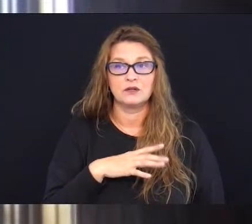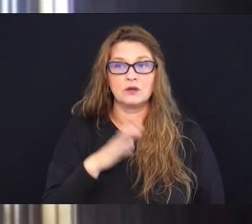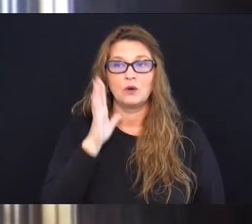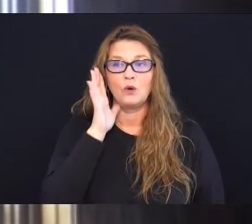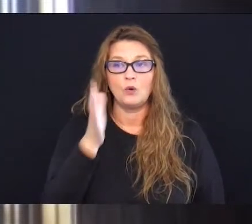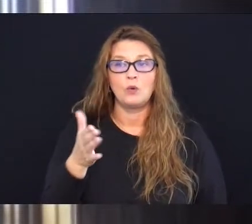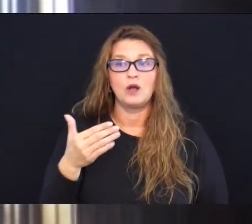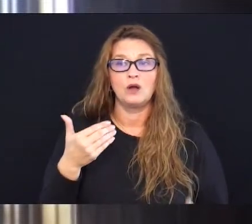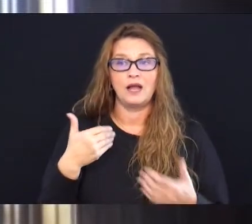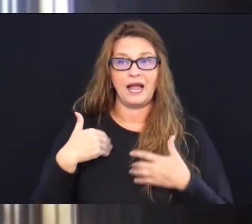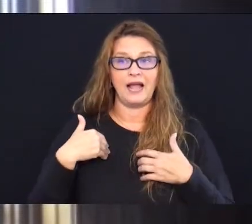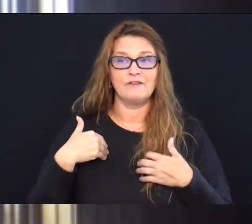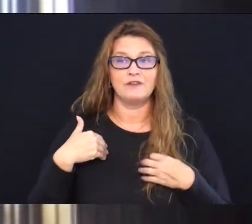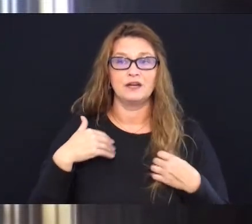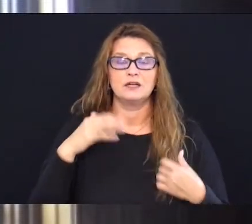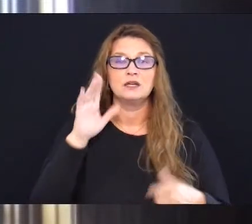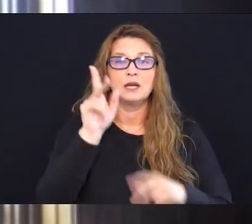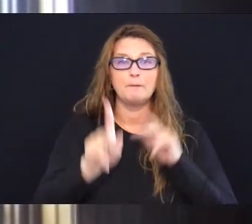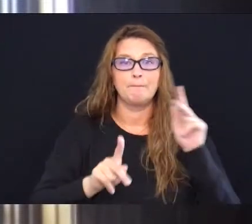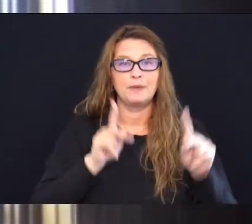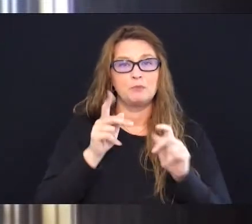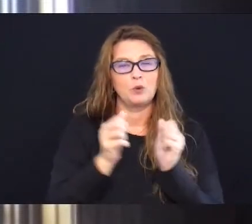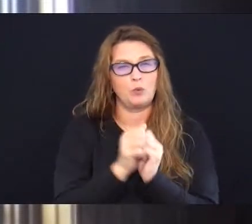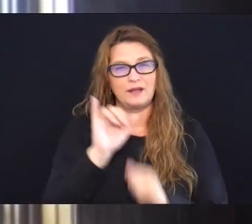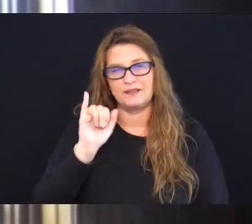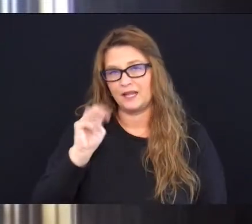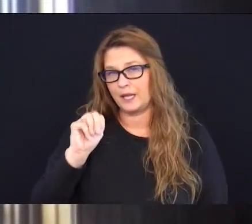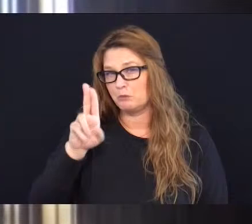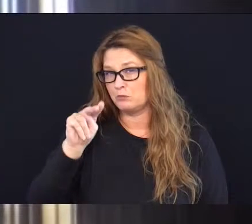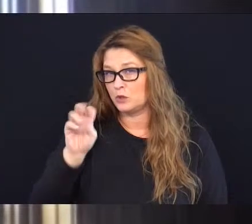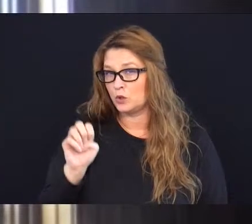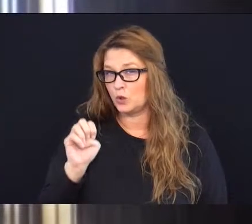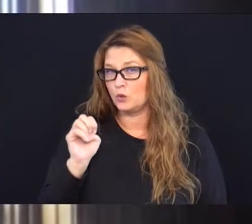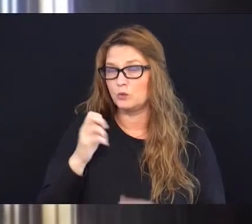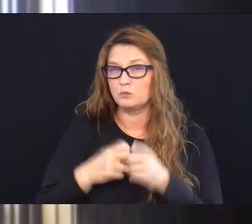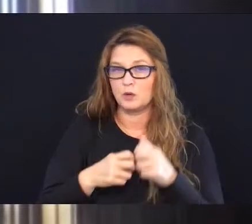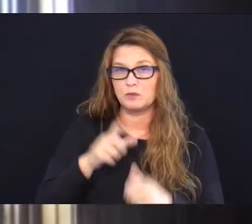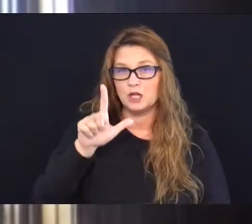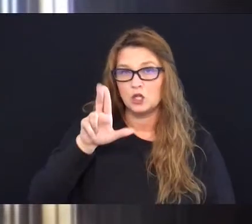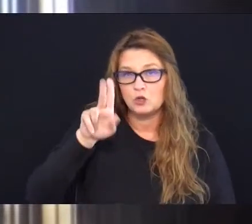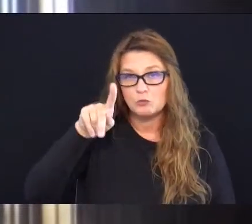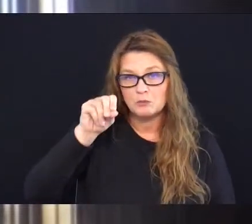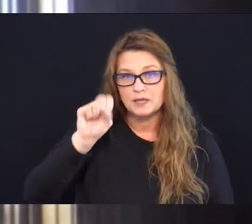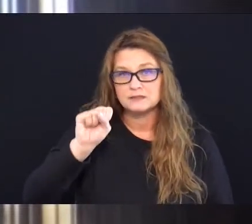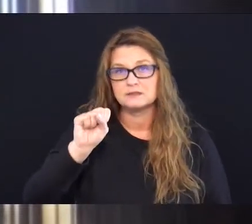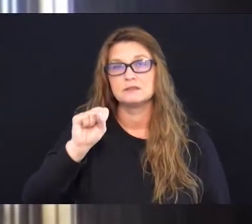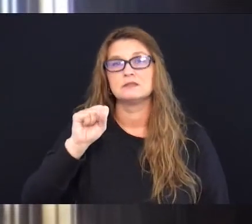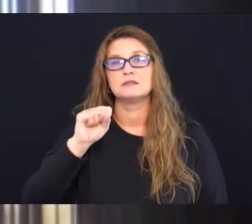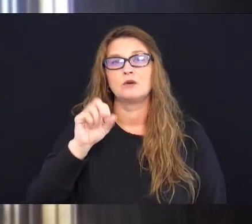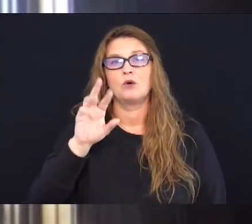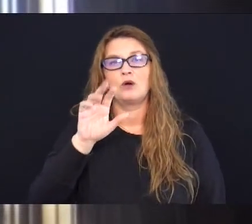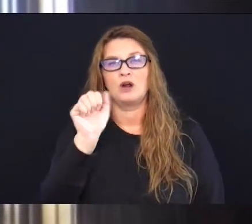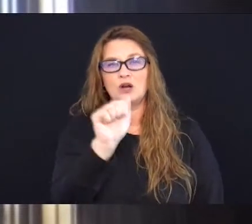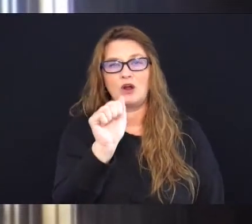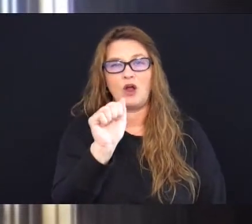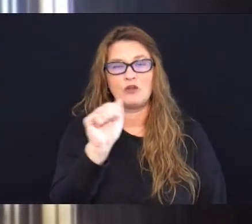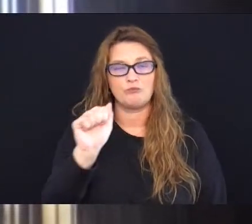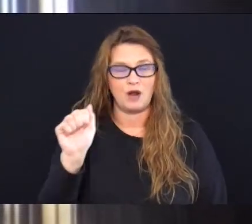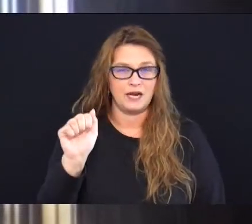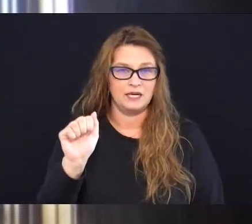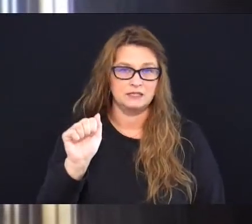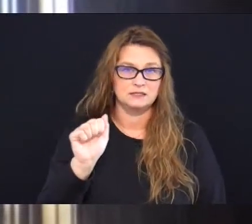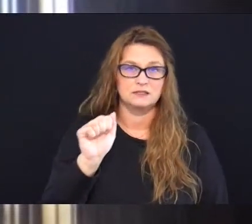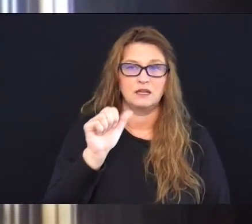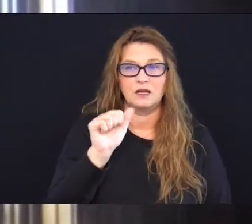that have had immune problems, say lupus or rheumatoid arthritis or other immune